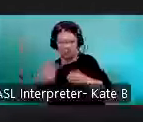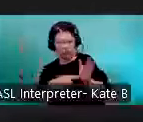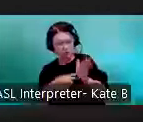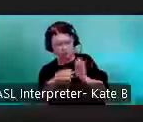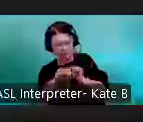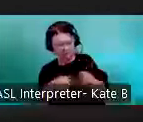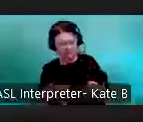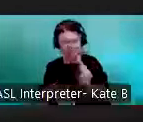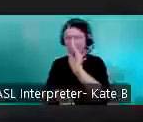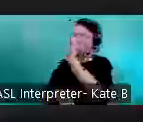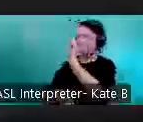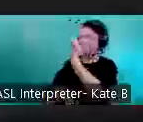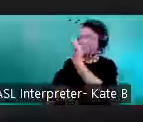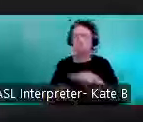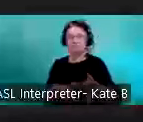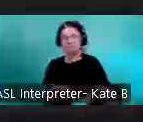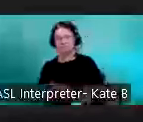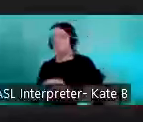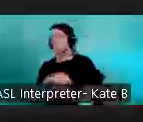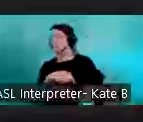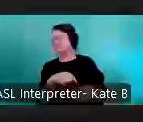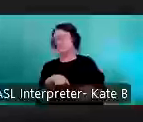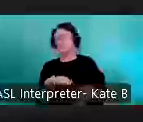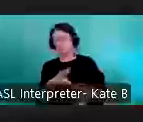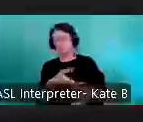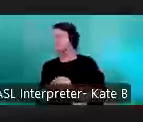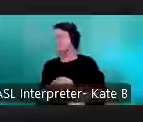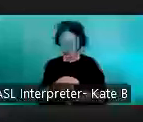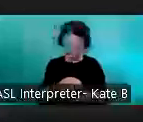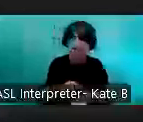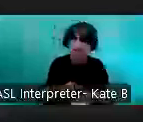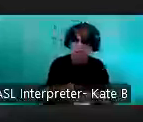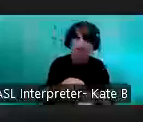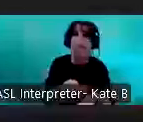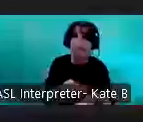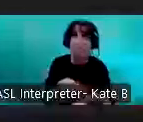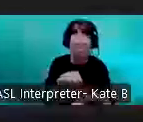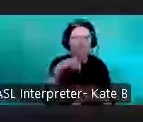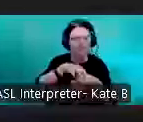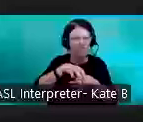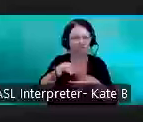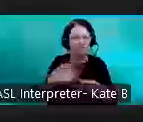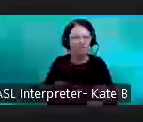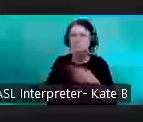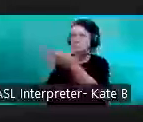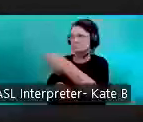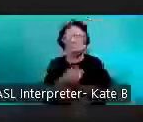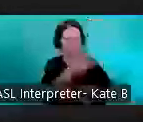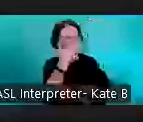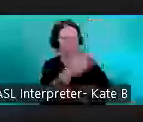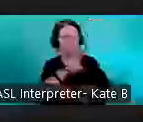it back in for you. So that's an accommodation that a lot of people are not aware